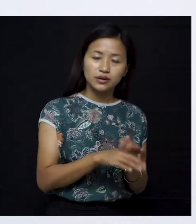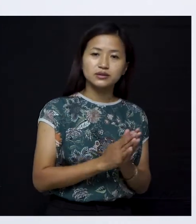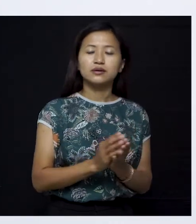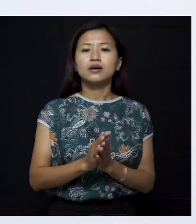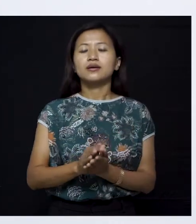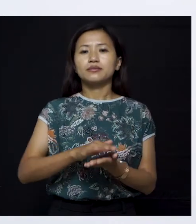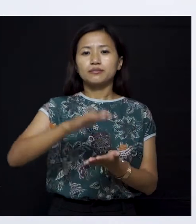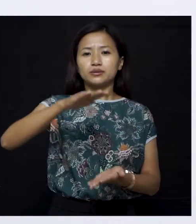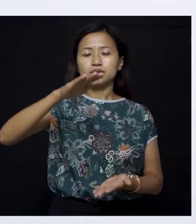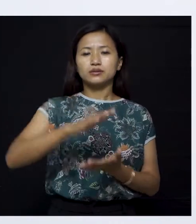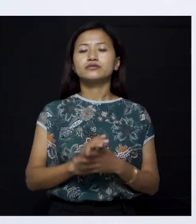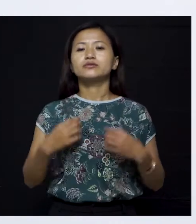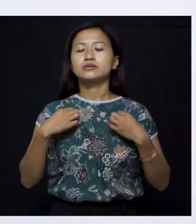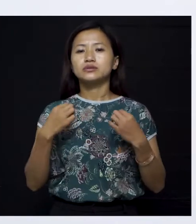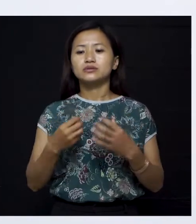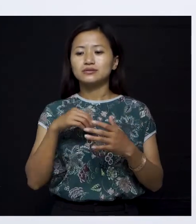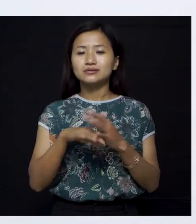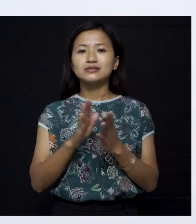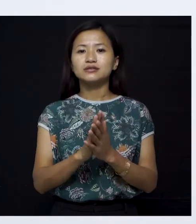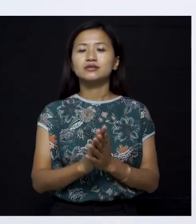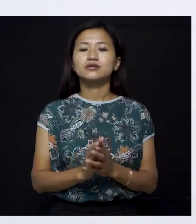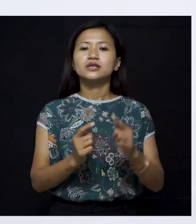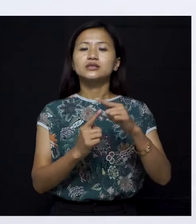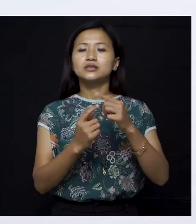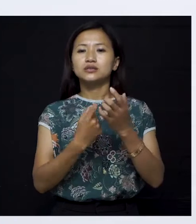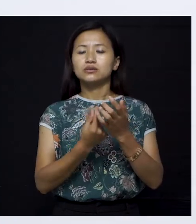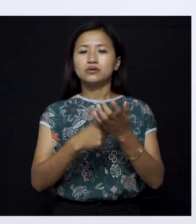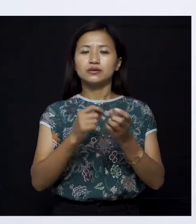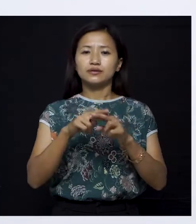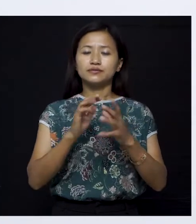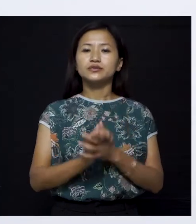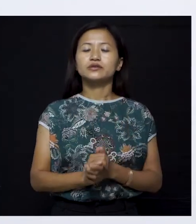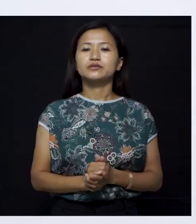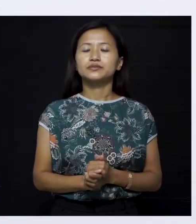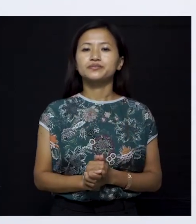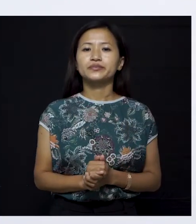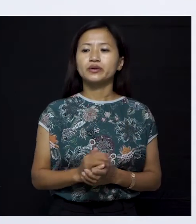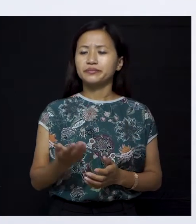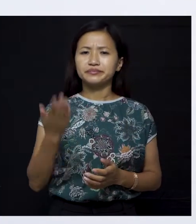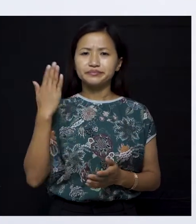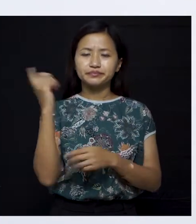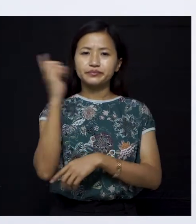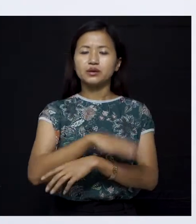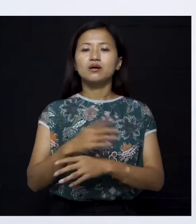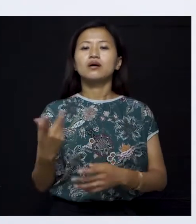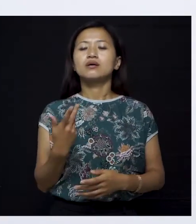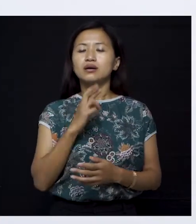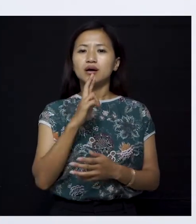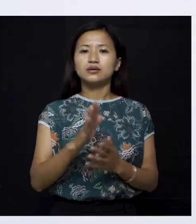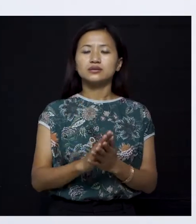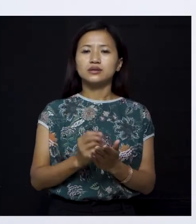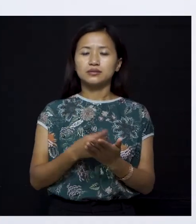of clothes in the turf loft, okay? I want you to know what is a turf. In our present day, what we see is turfs are